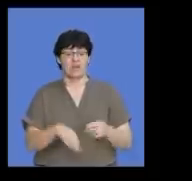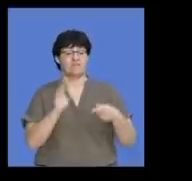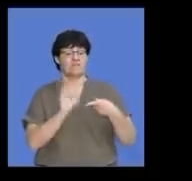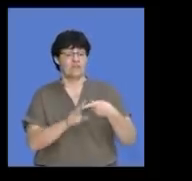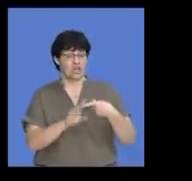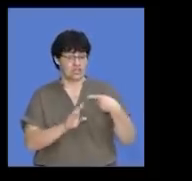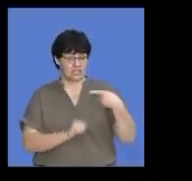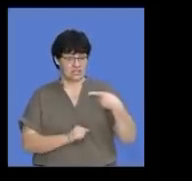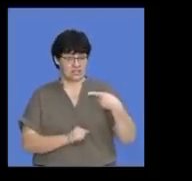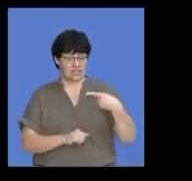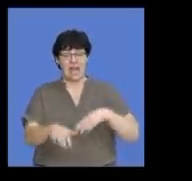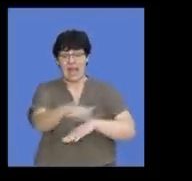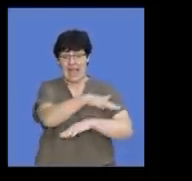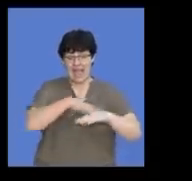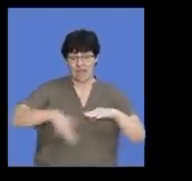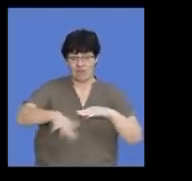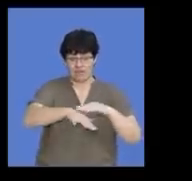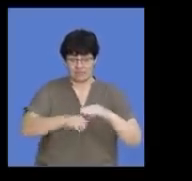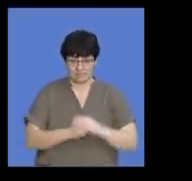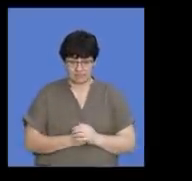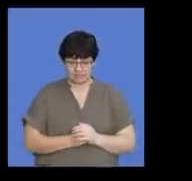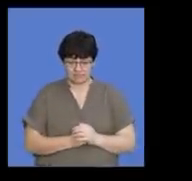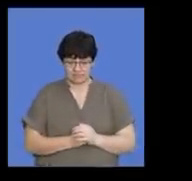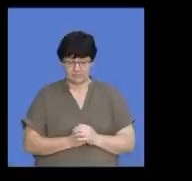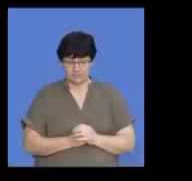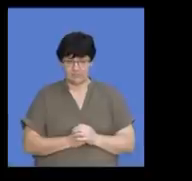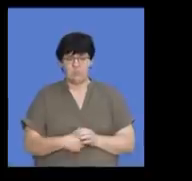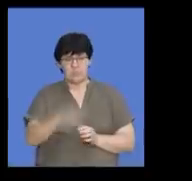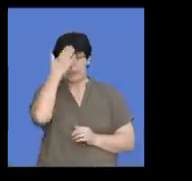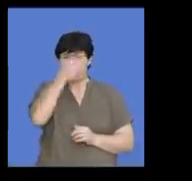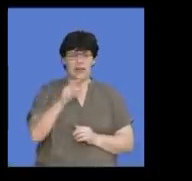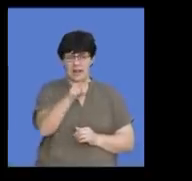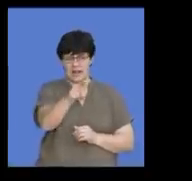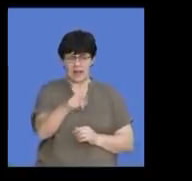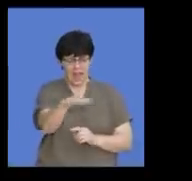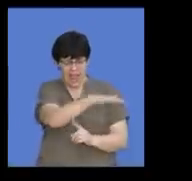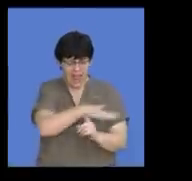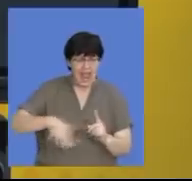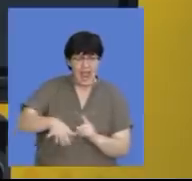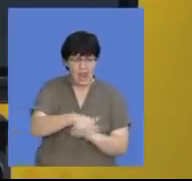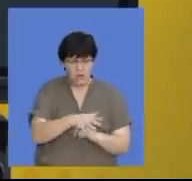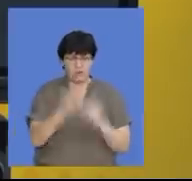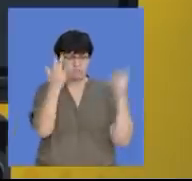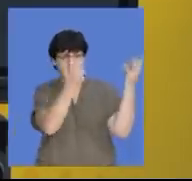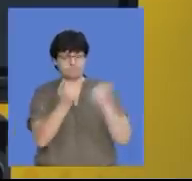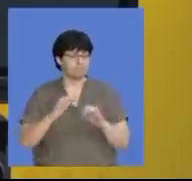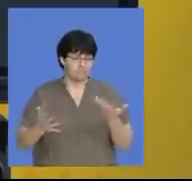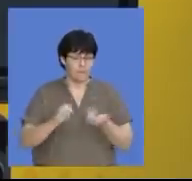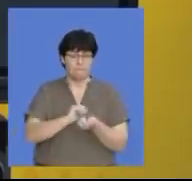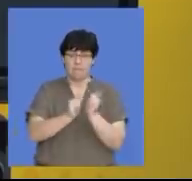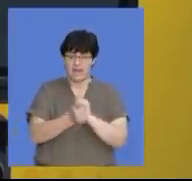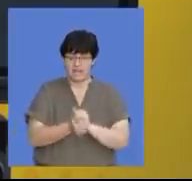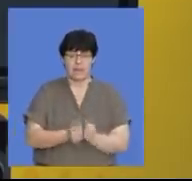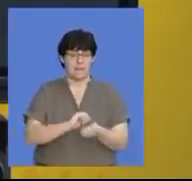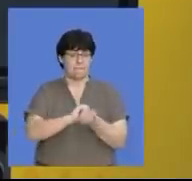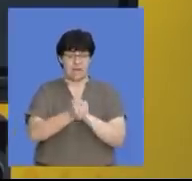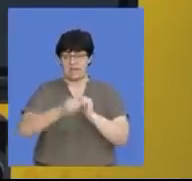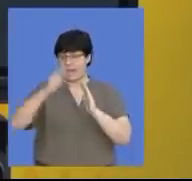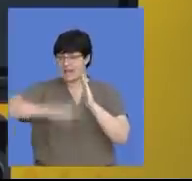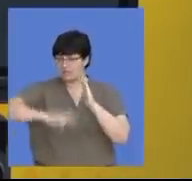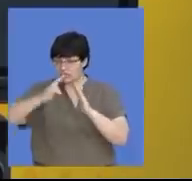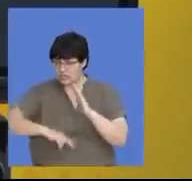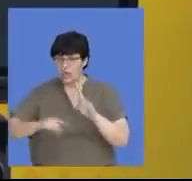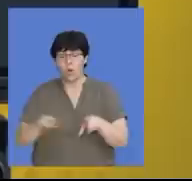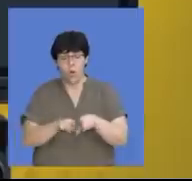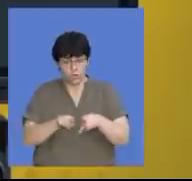one that we're dealing with is area. Now, you will note that area is calculated in maths literacy, as well